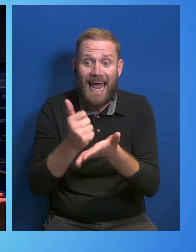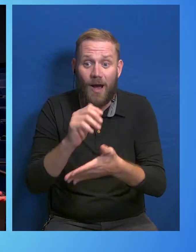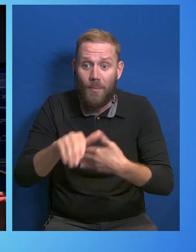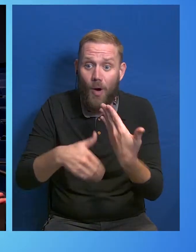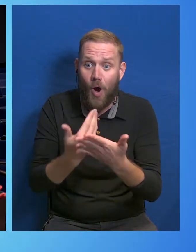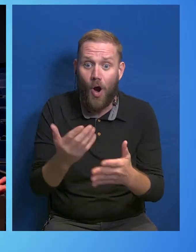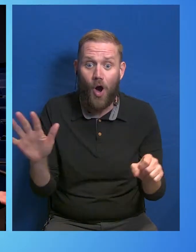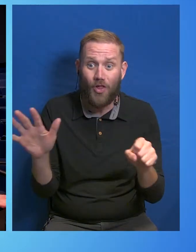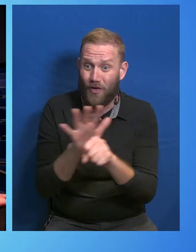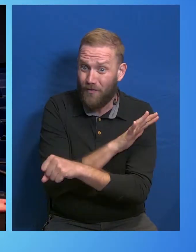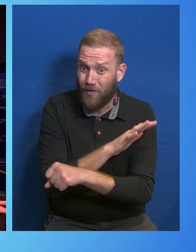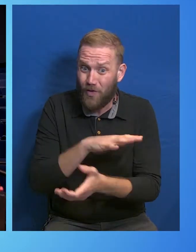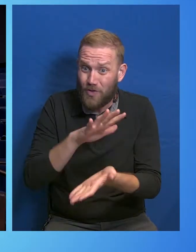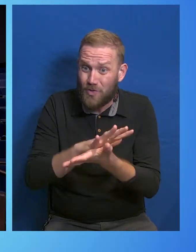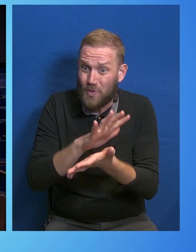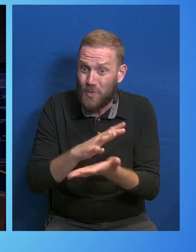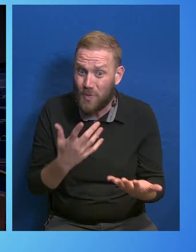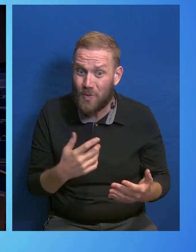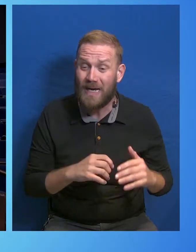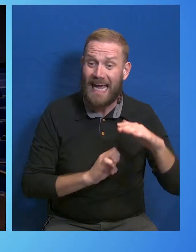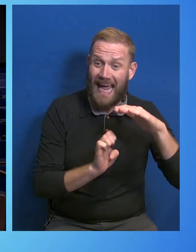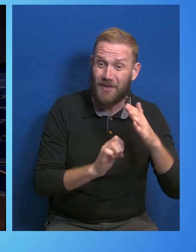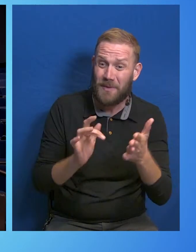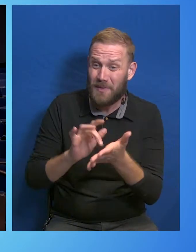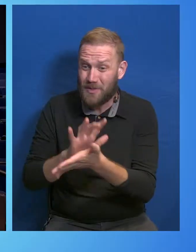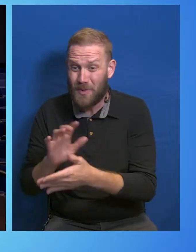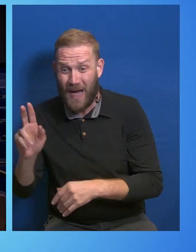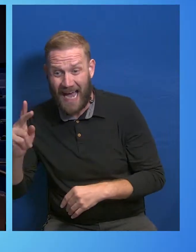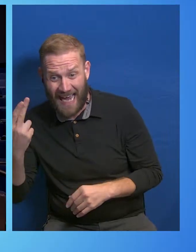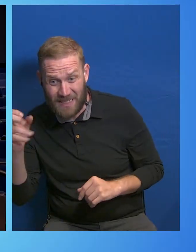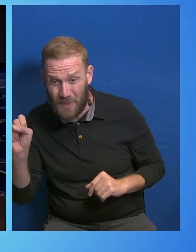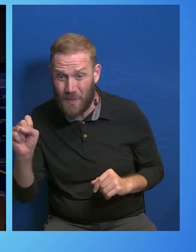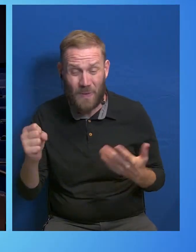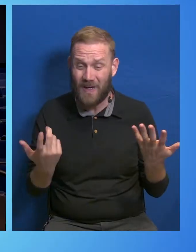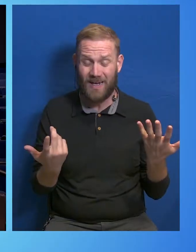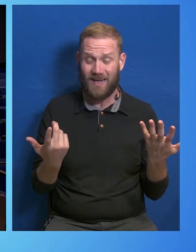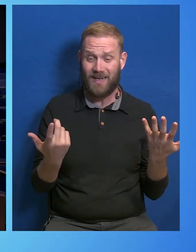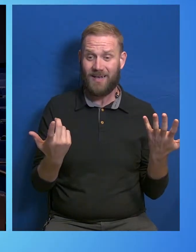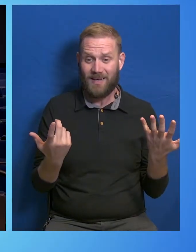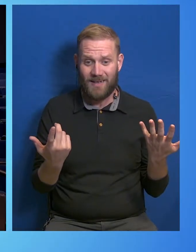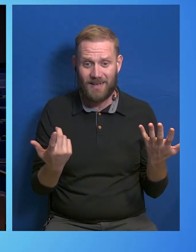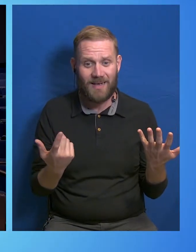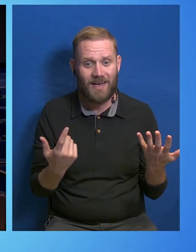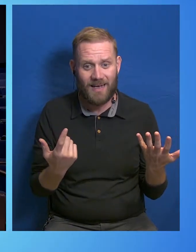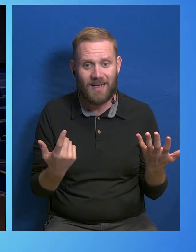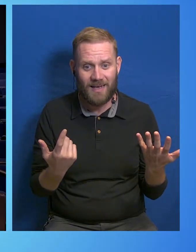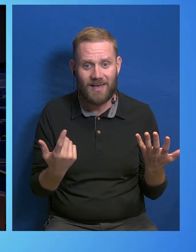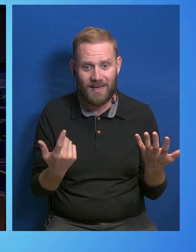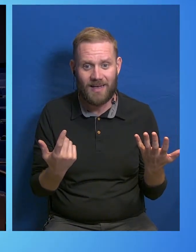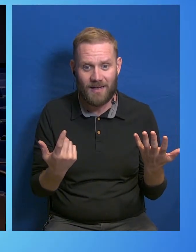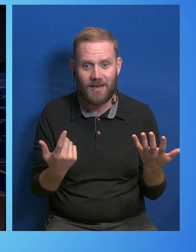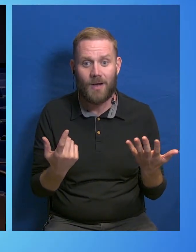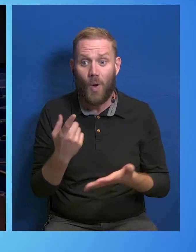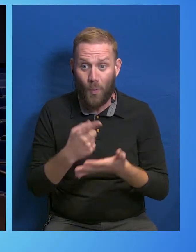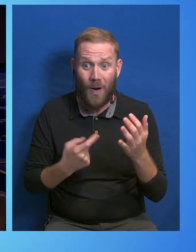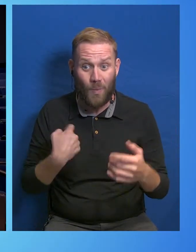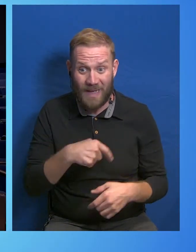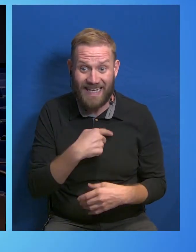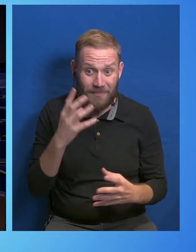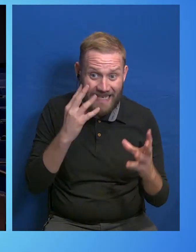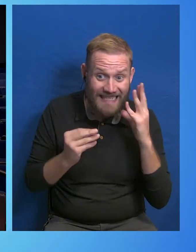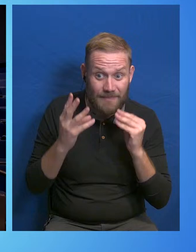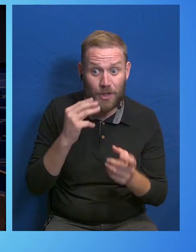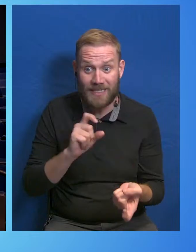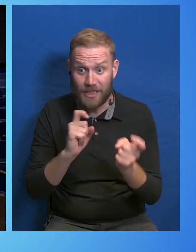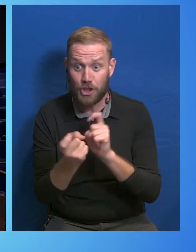an entire school, elementary, middle school, high school. I can't even begin to say the changes that we've been dealing with, but